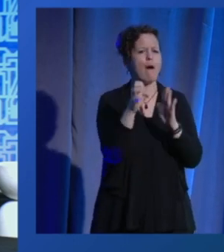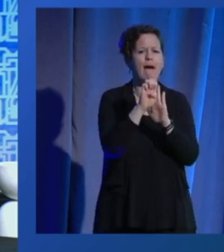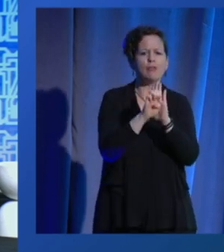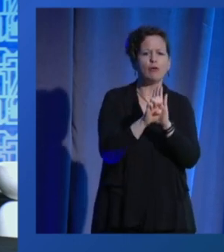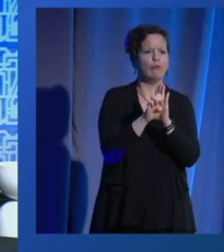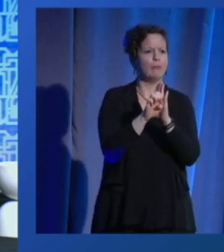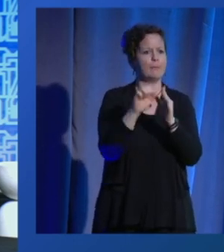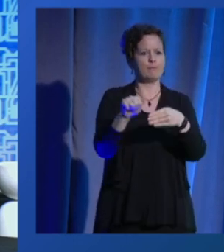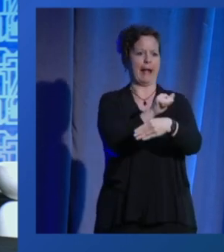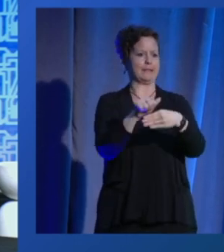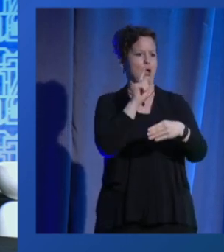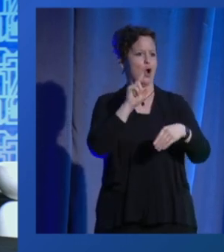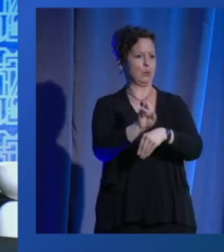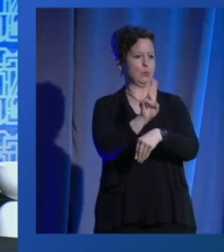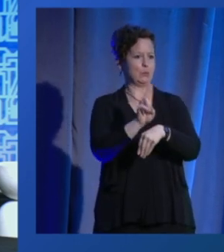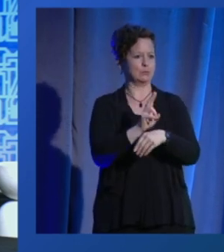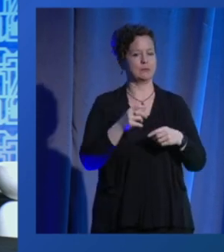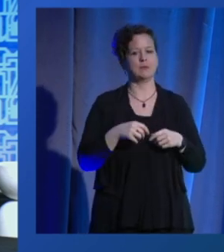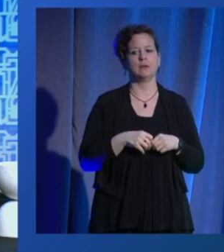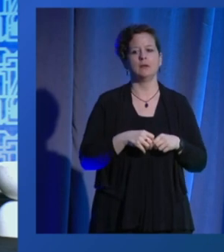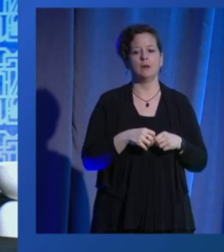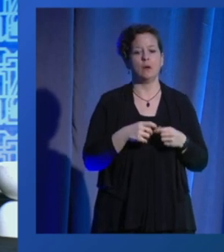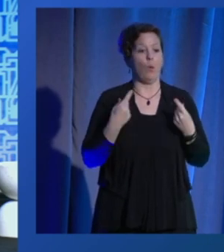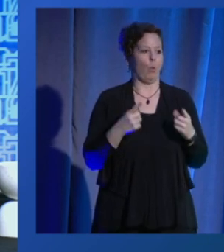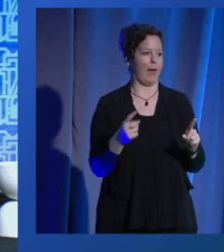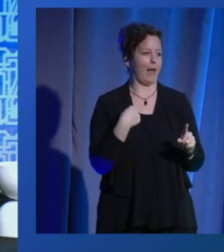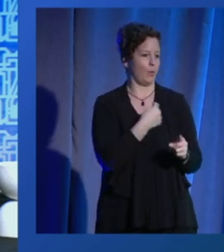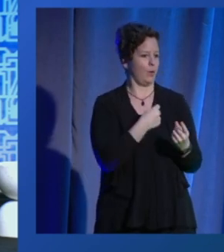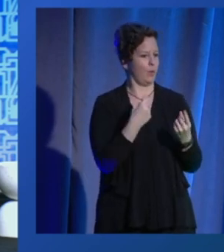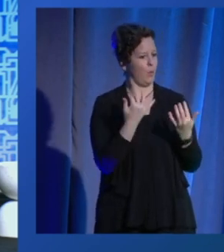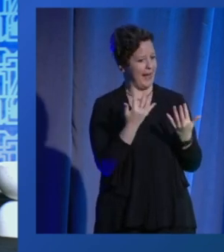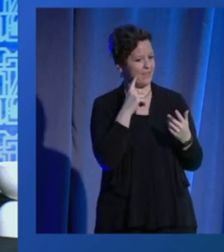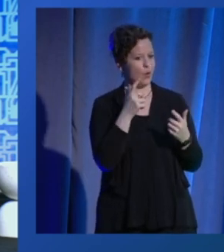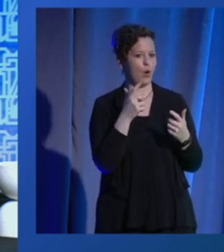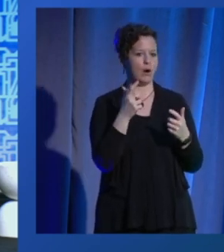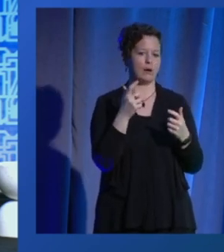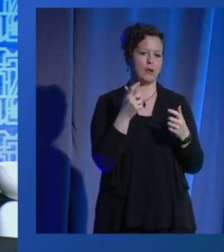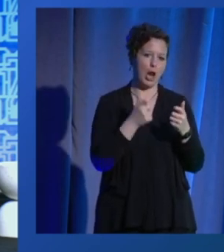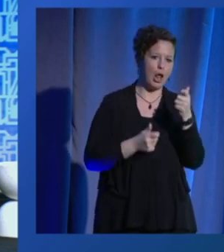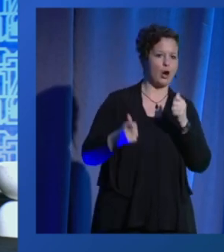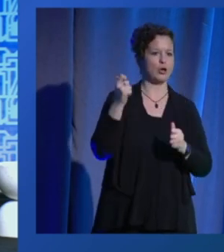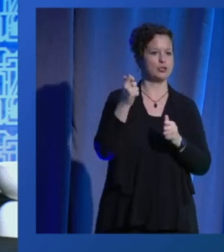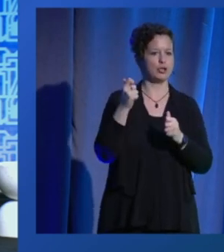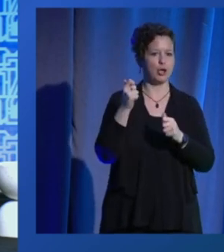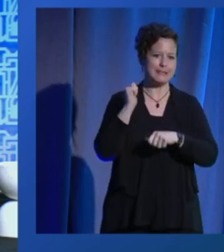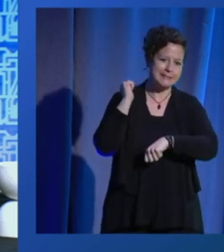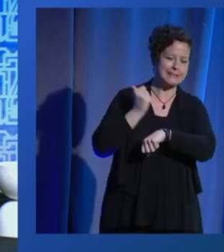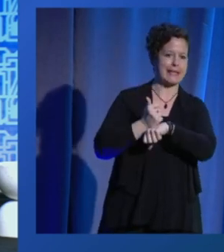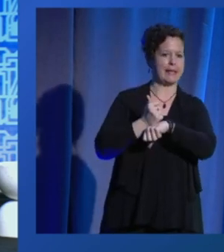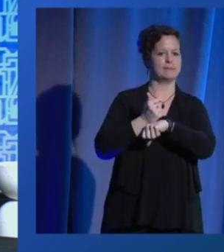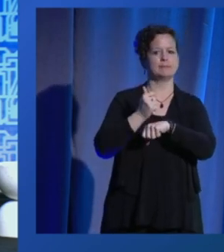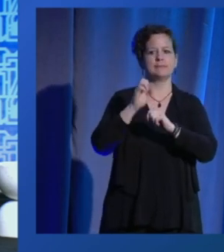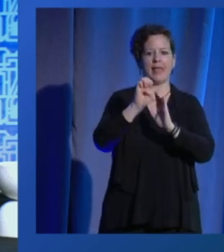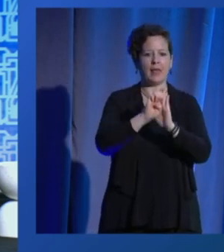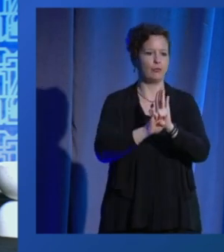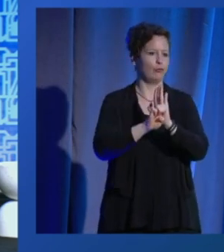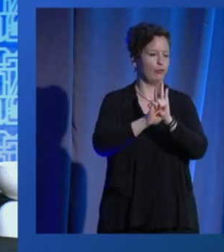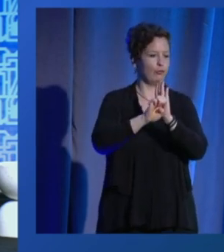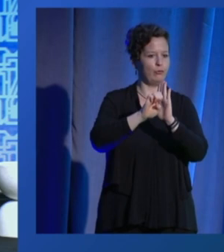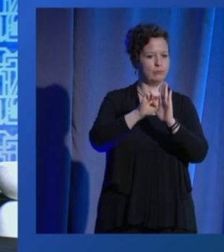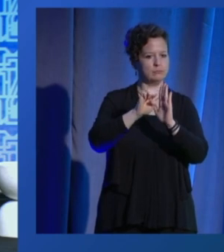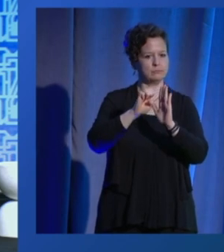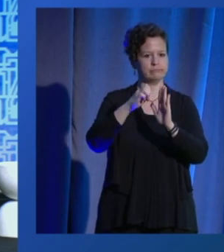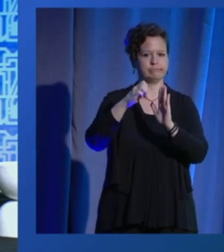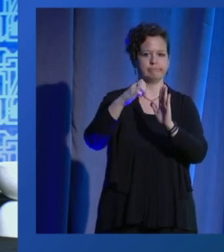used while we're waiting on um larger scale ethical and legal uh Road um